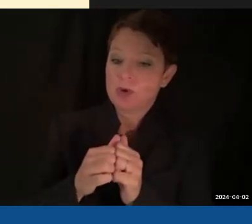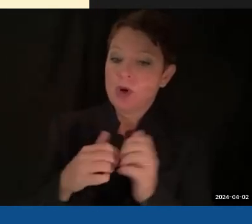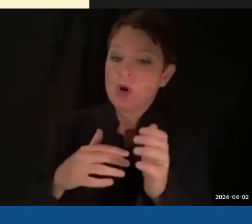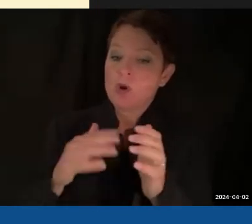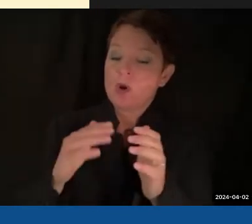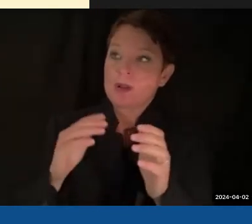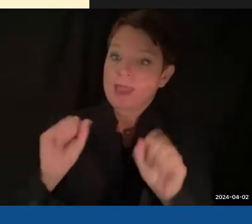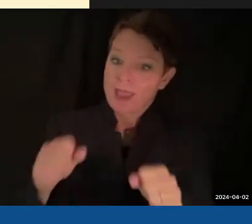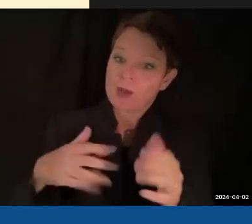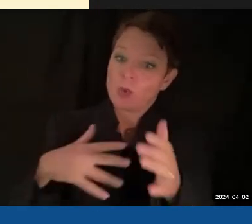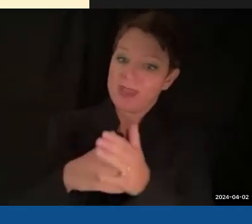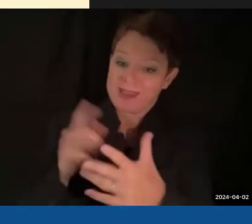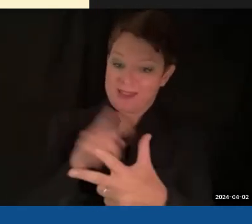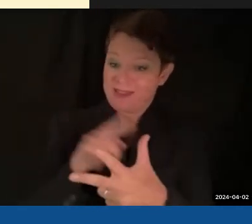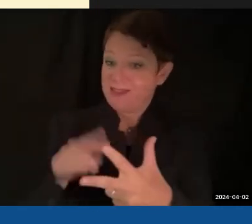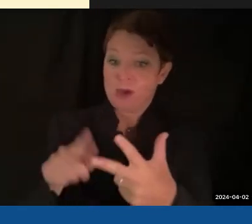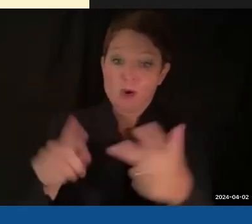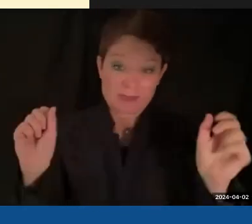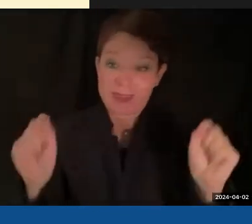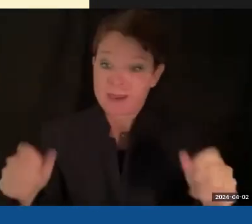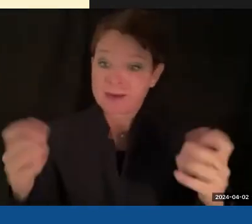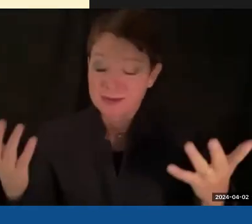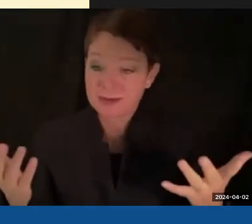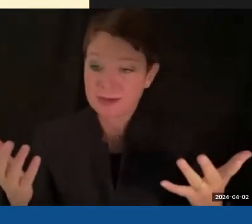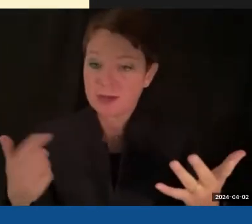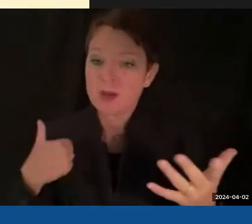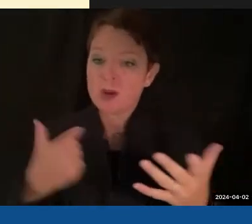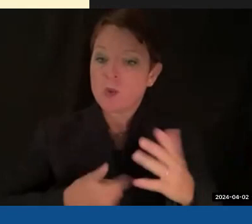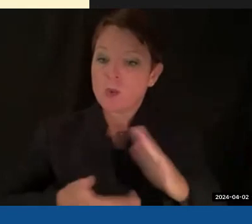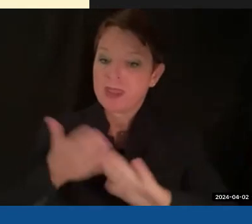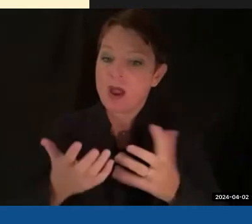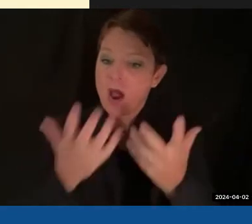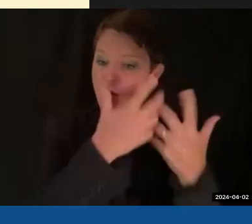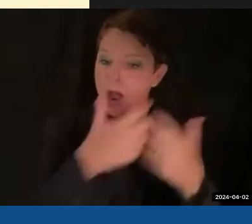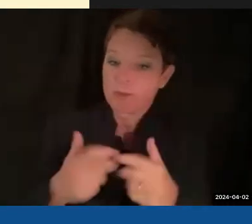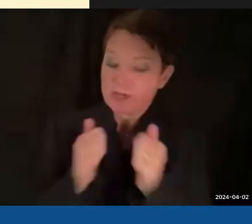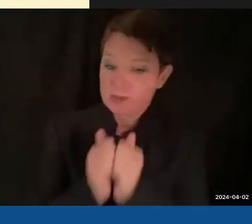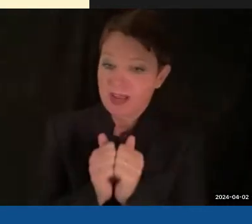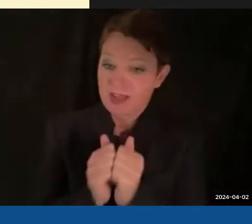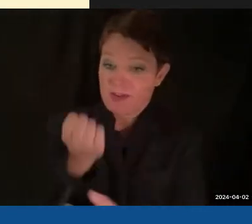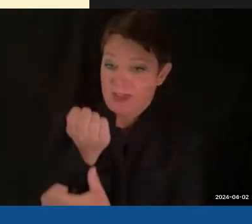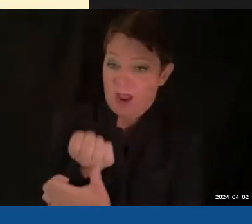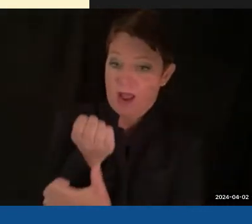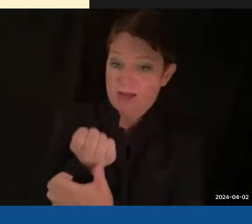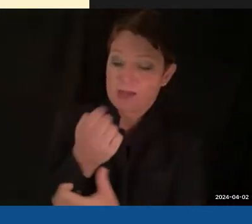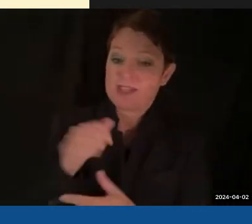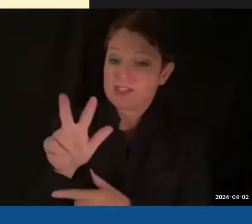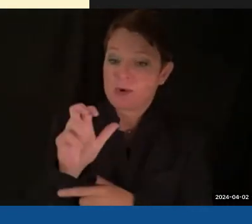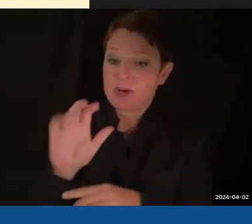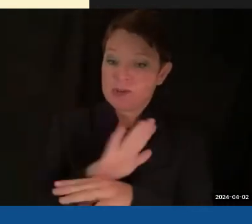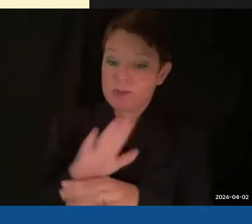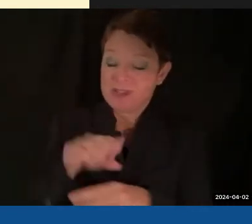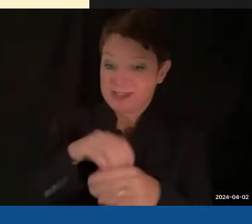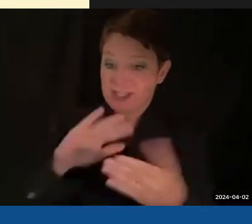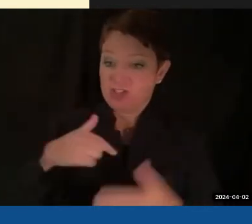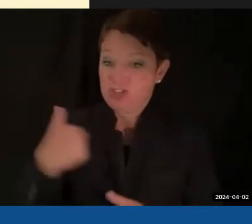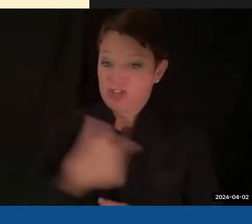legs. And they all operate together. The economy has almost 300 businesses in